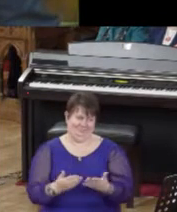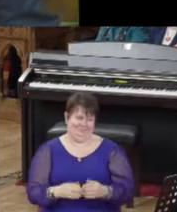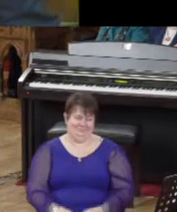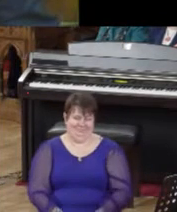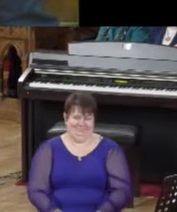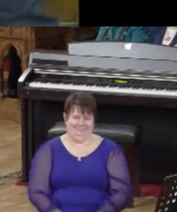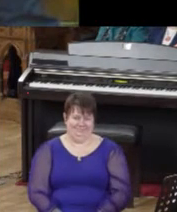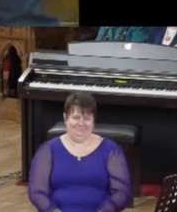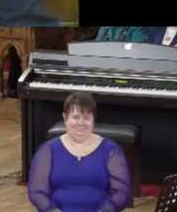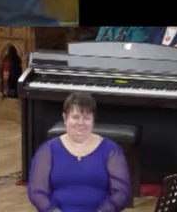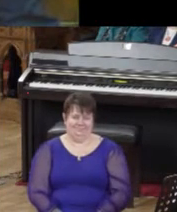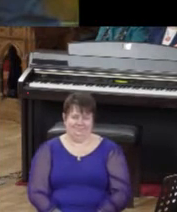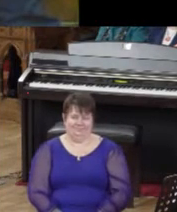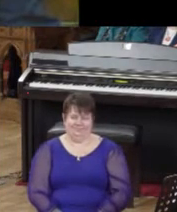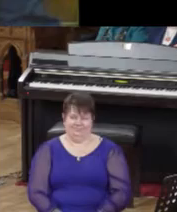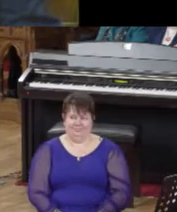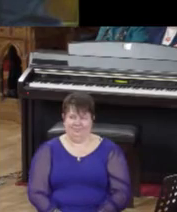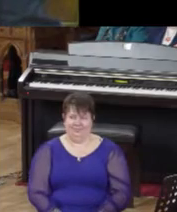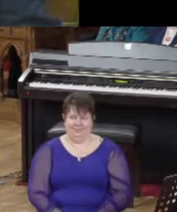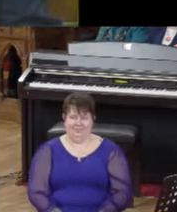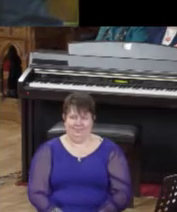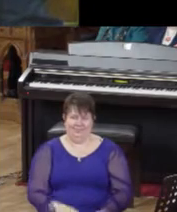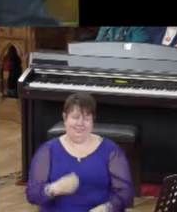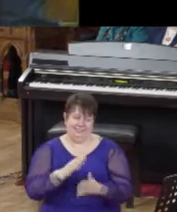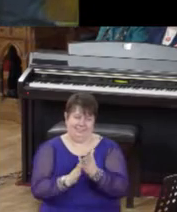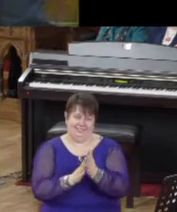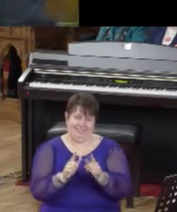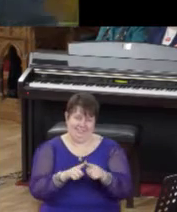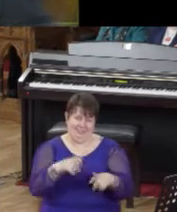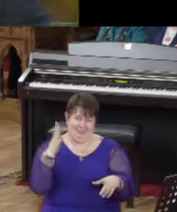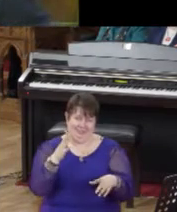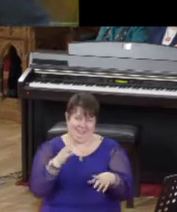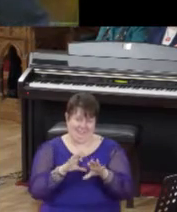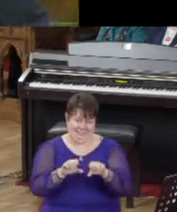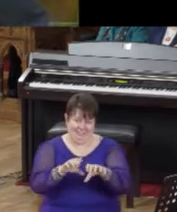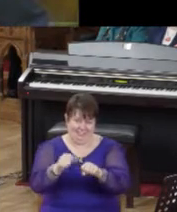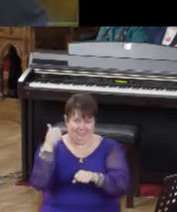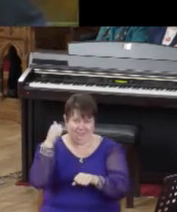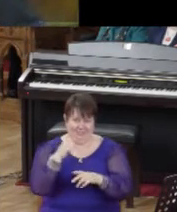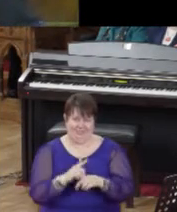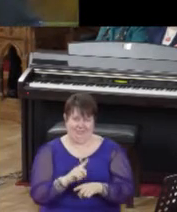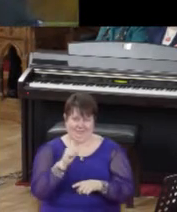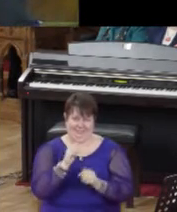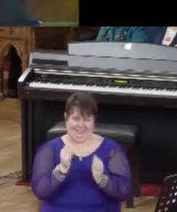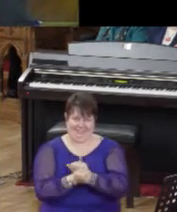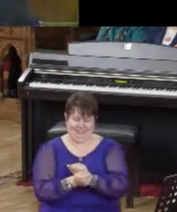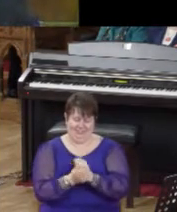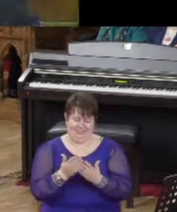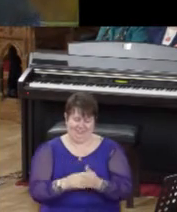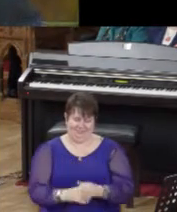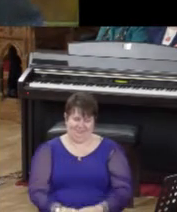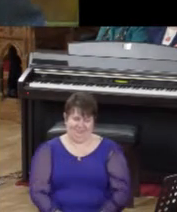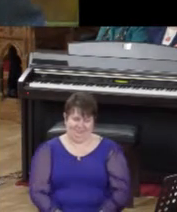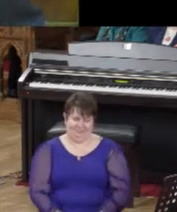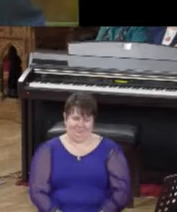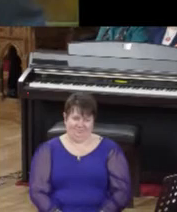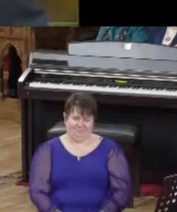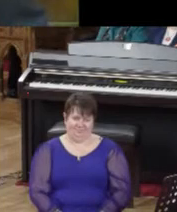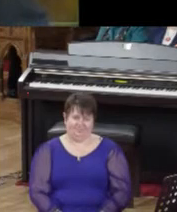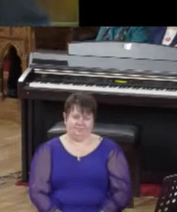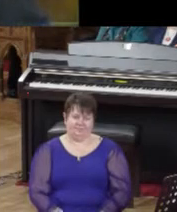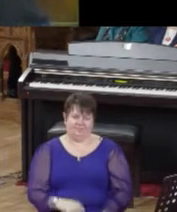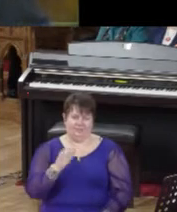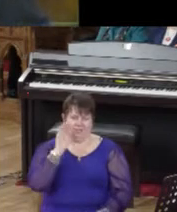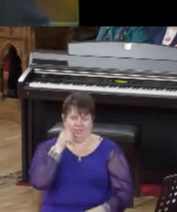With a smile on her face and her hands going 20 to the dozen, trying to interpret my colloquialisms, is going to sign